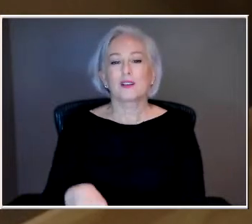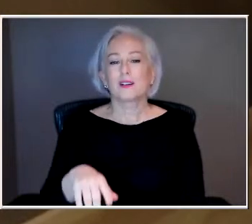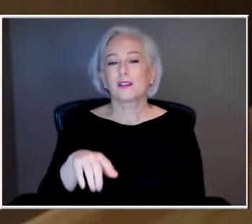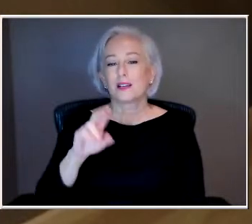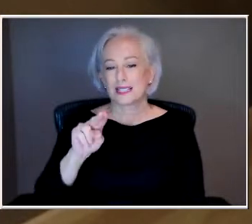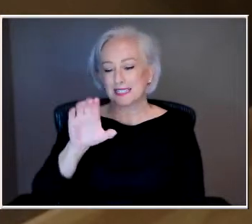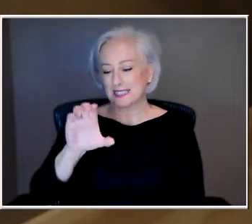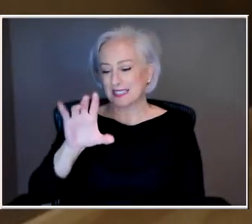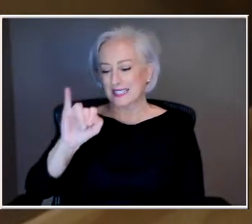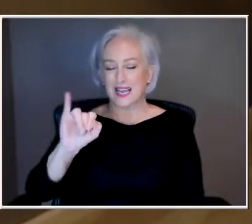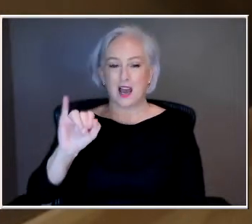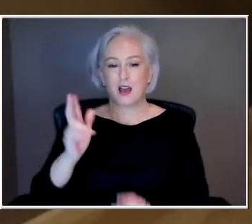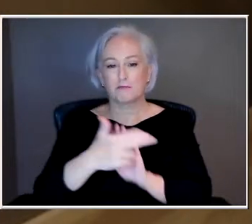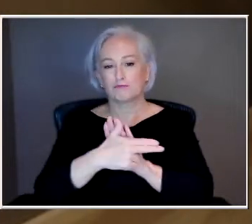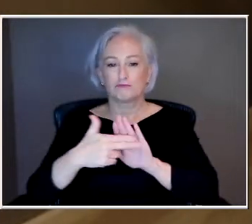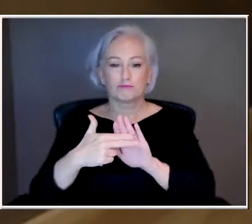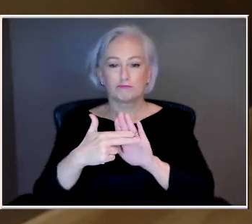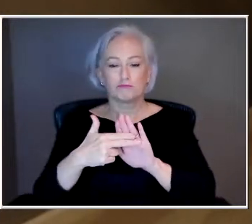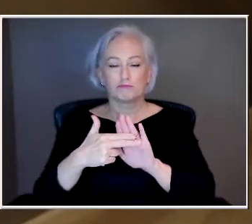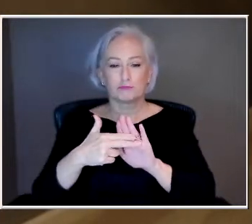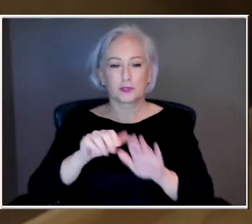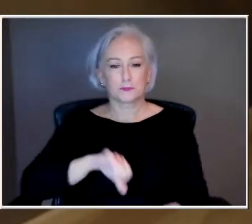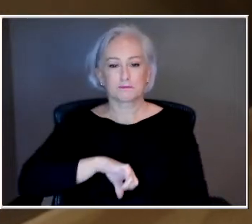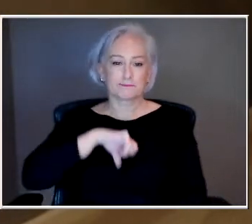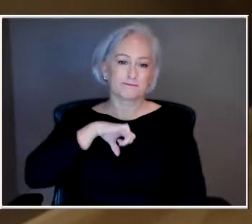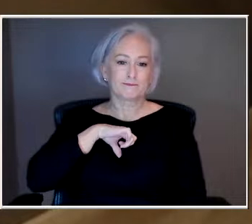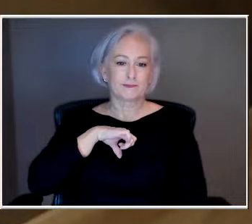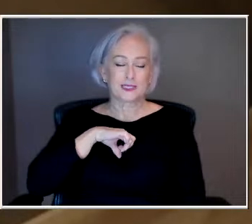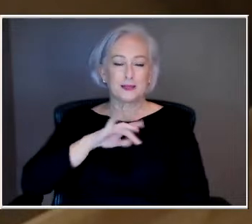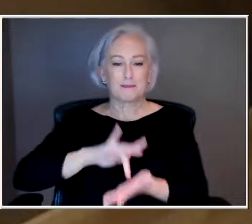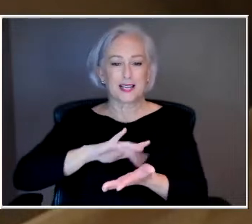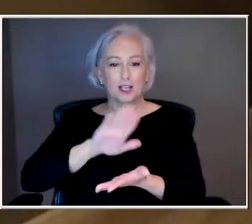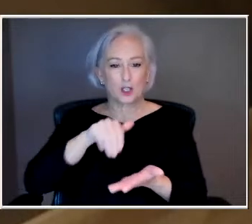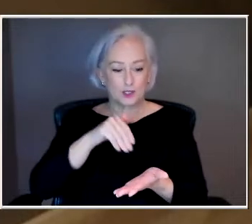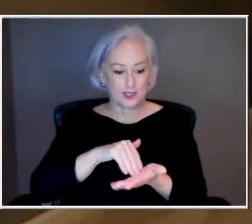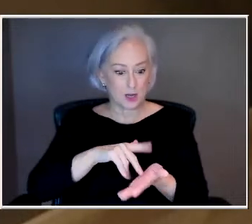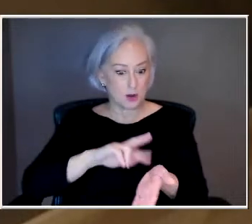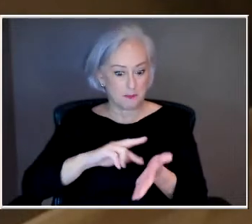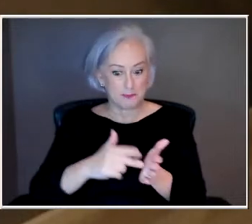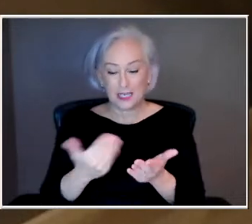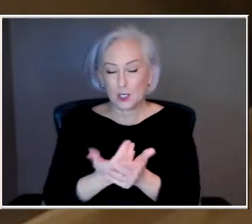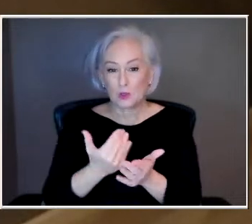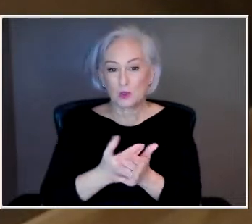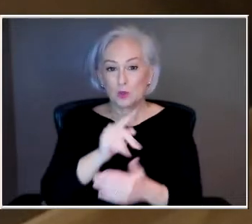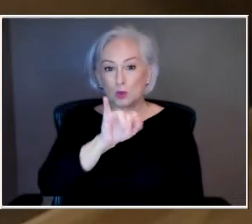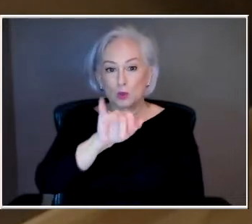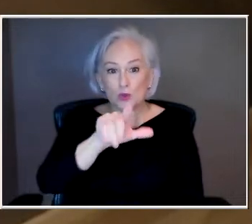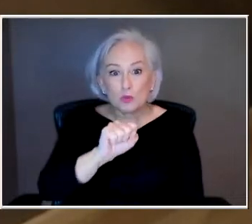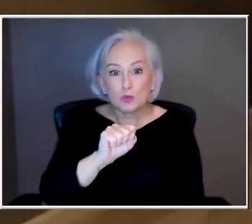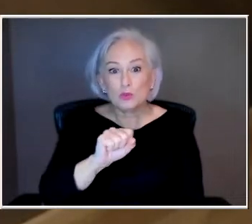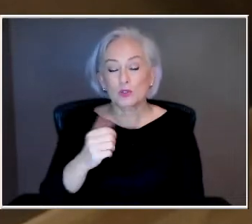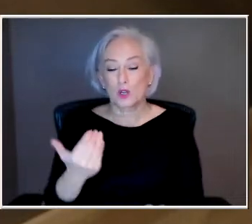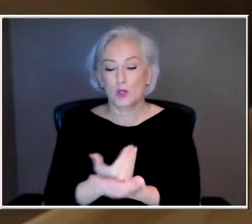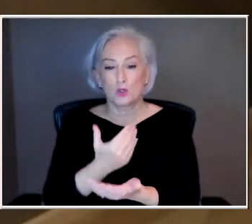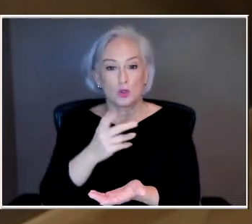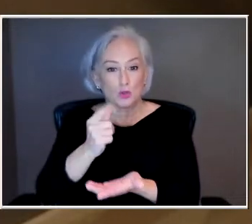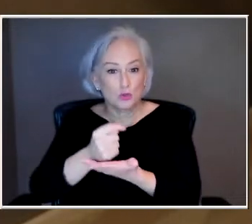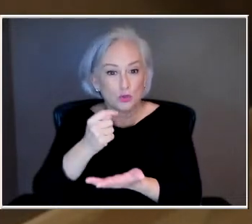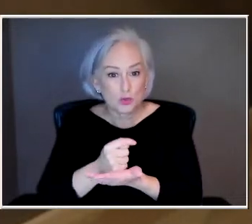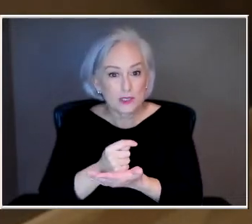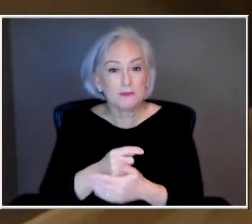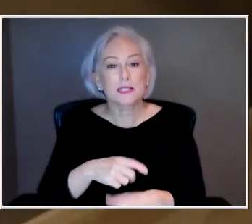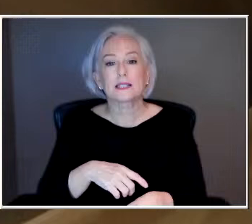center. So I think we have new tools, new treatment options, clinical trials. After surgery,